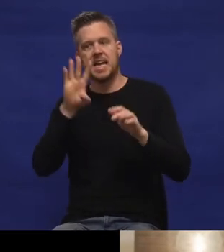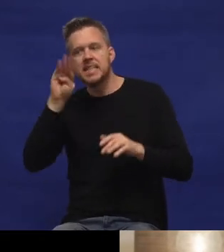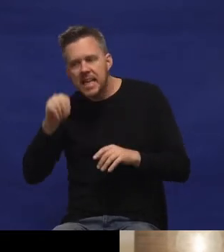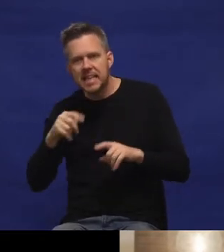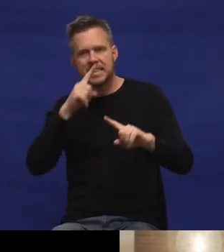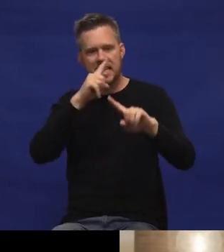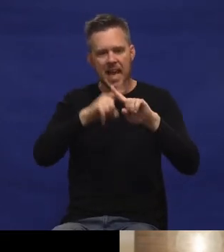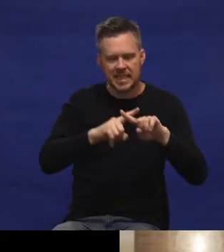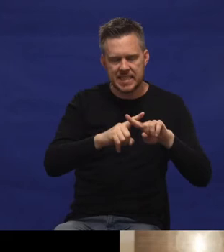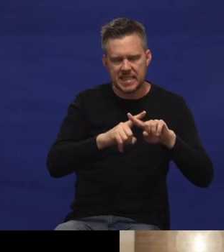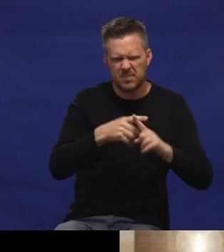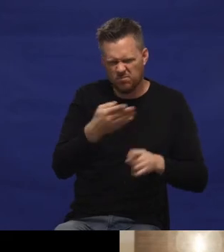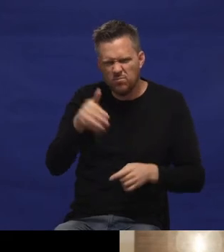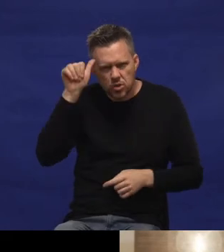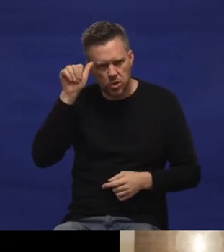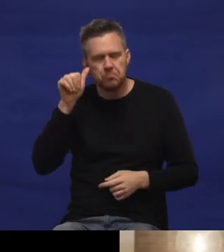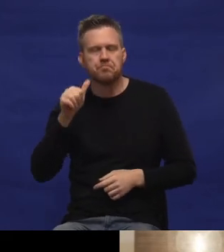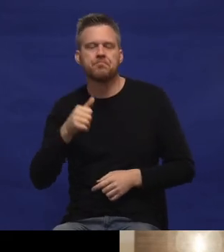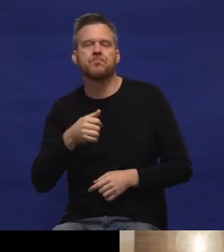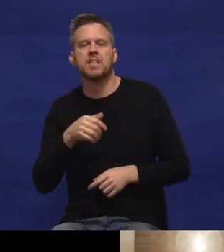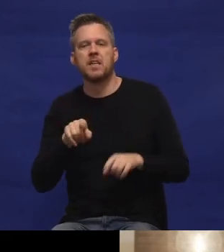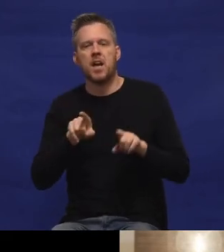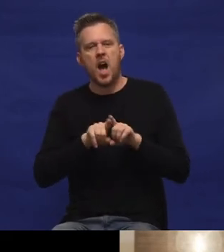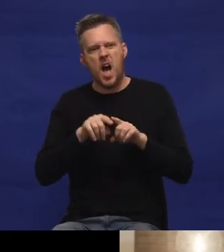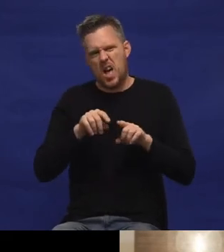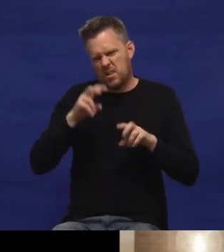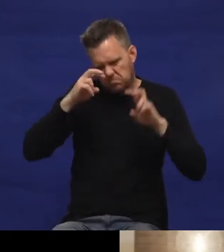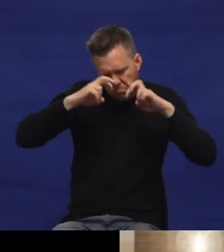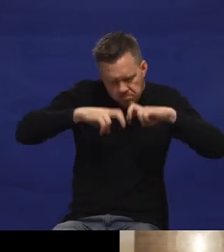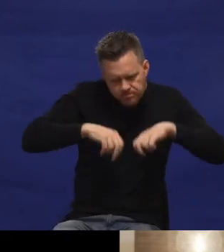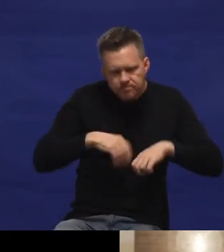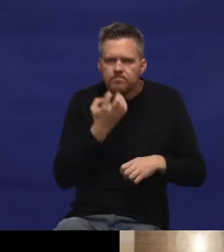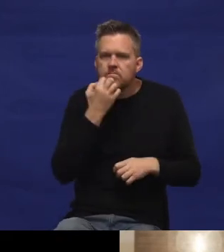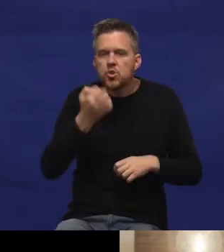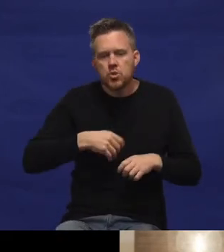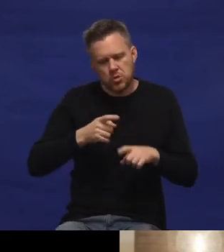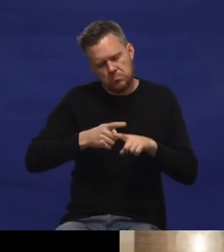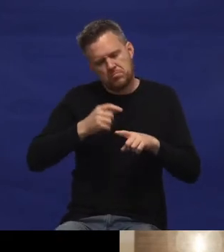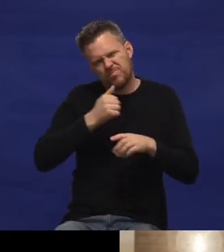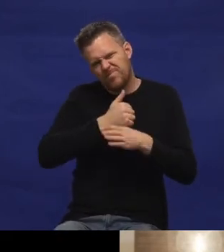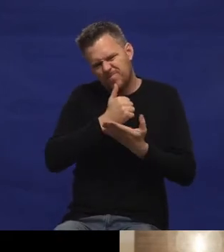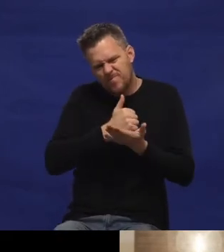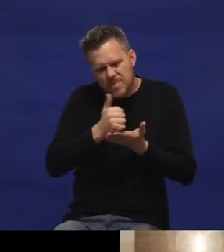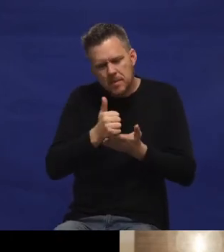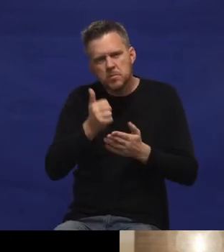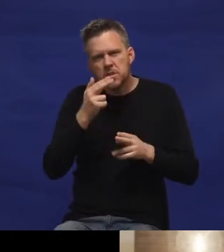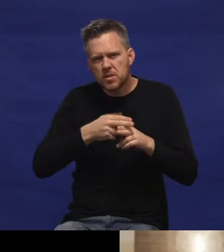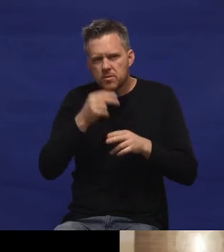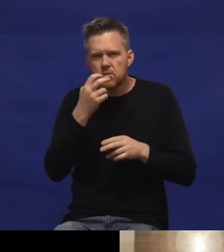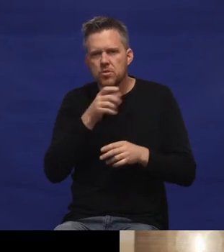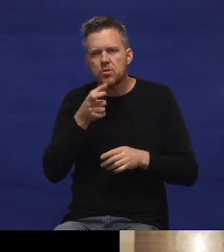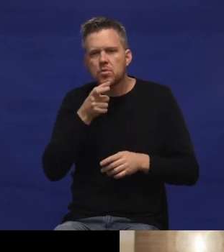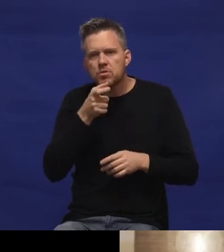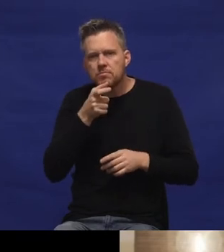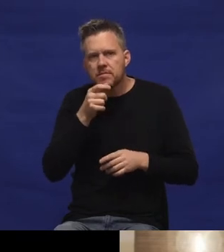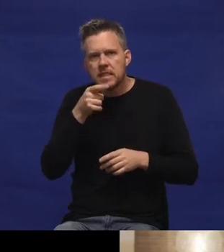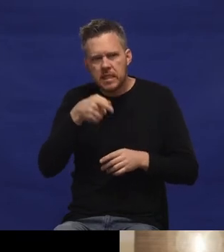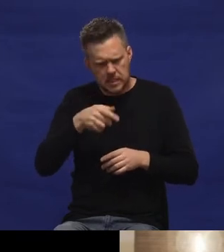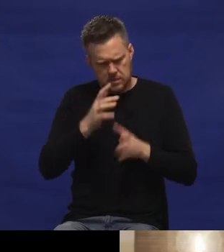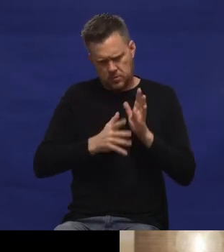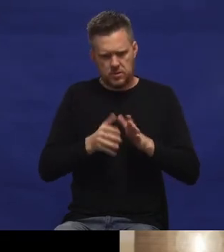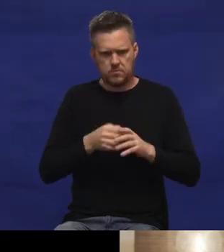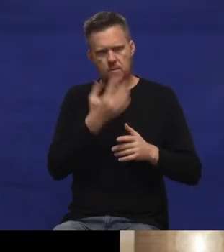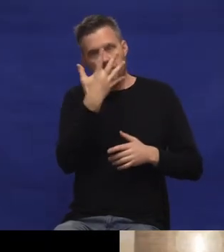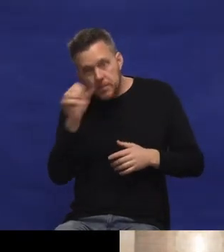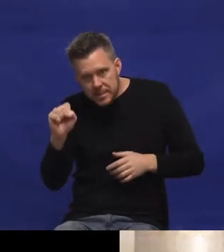up the numerical equivalent and discovered that the word Nachesh was made up of three numbers, 58 and